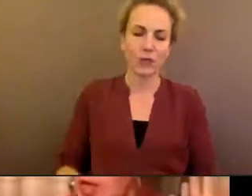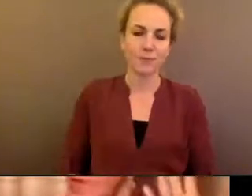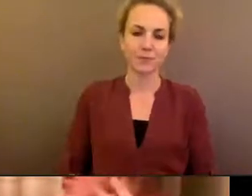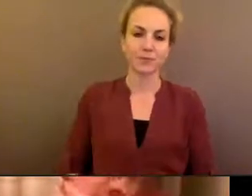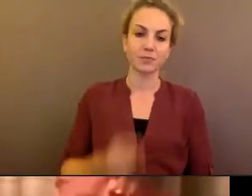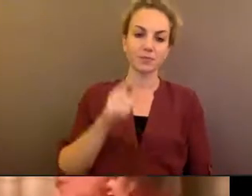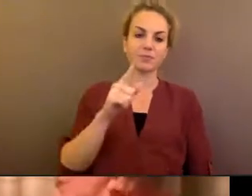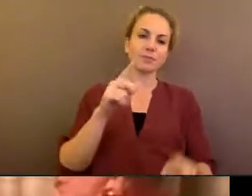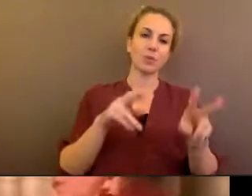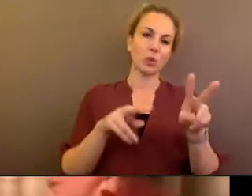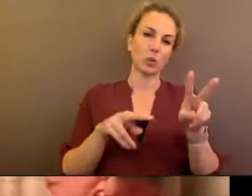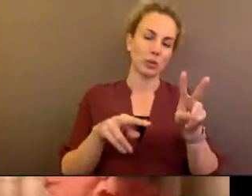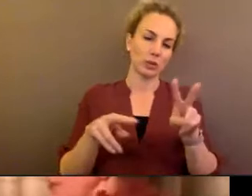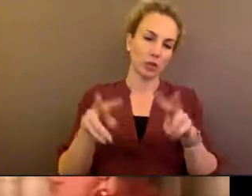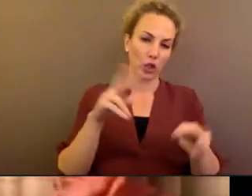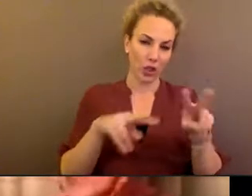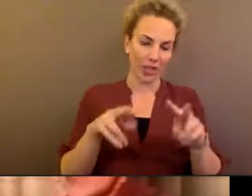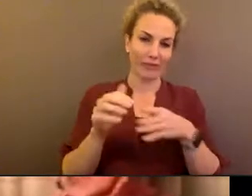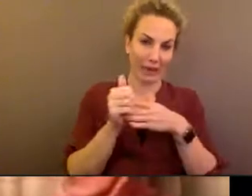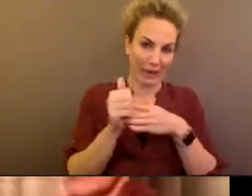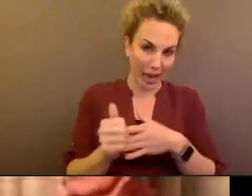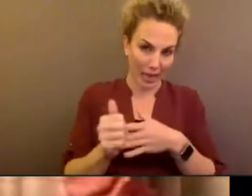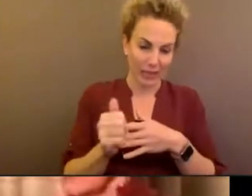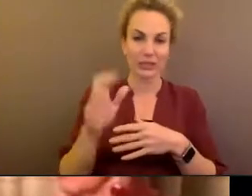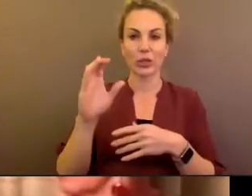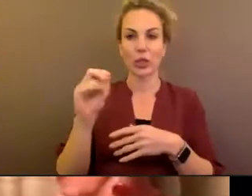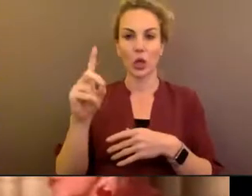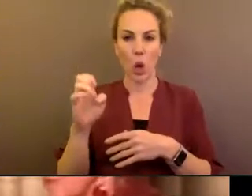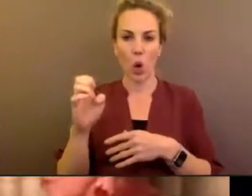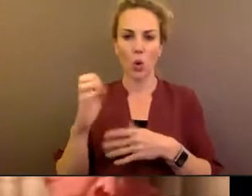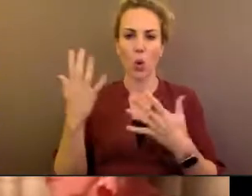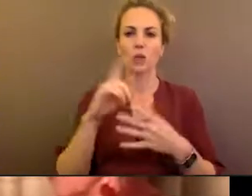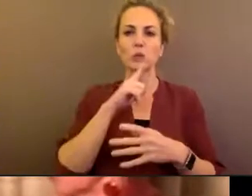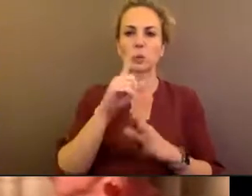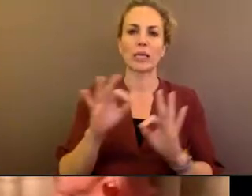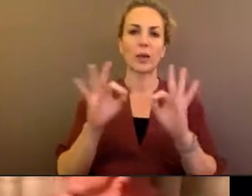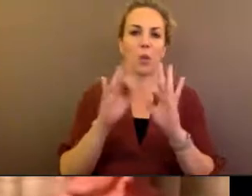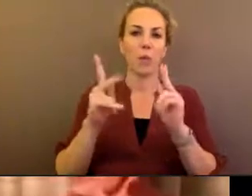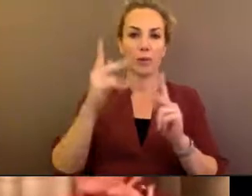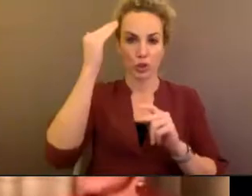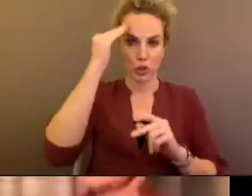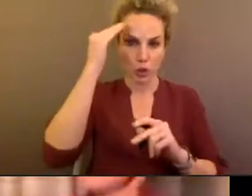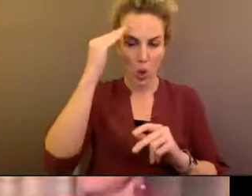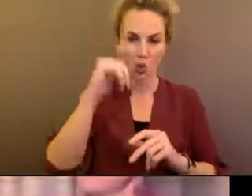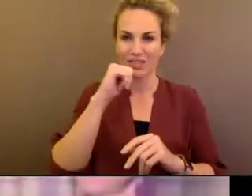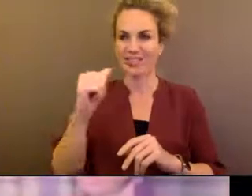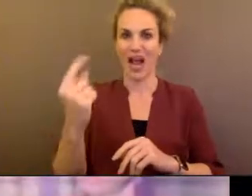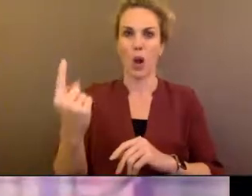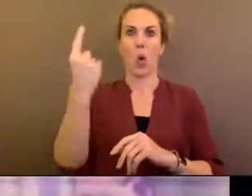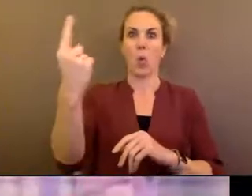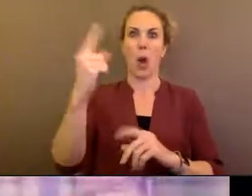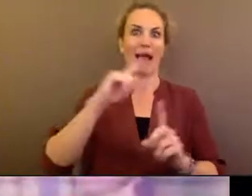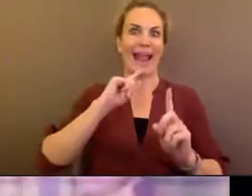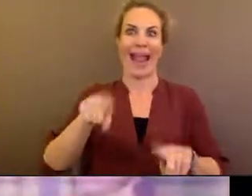You look at the guidance in the code, and what's really important for people to know is there's not one answer.